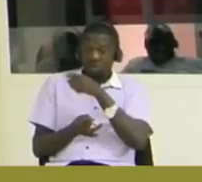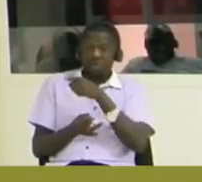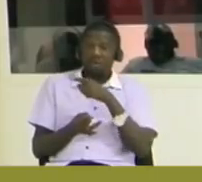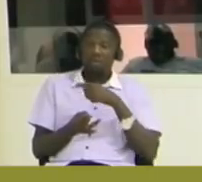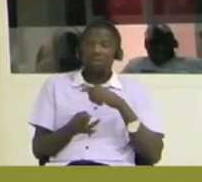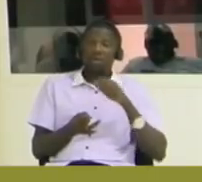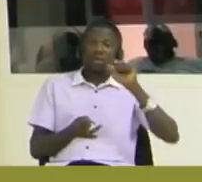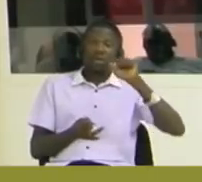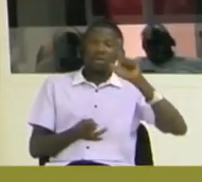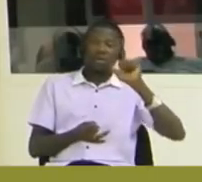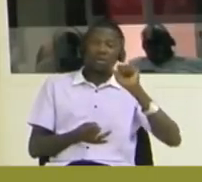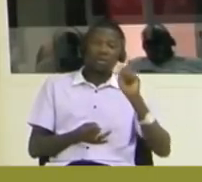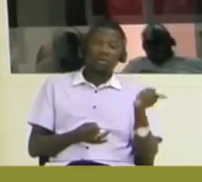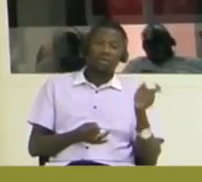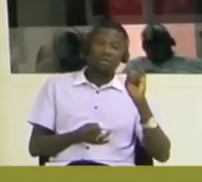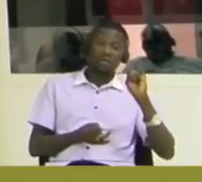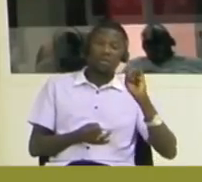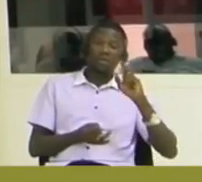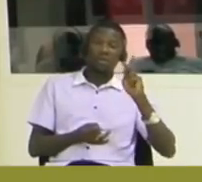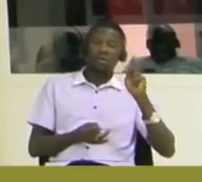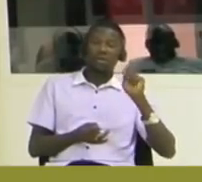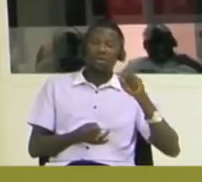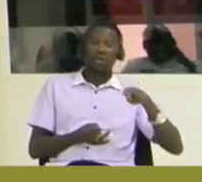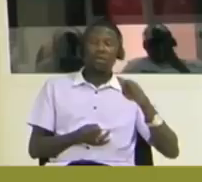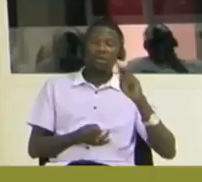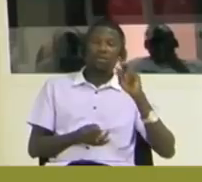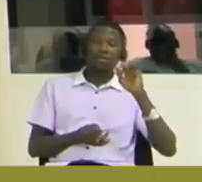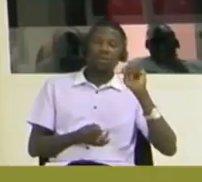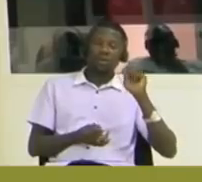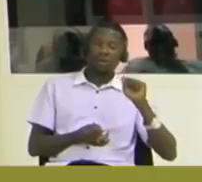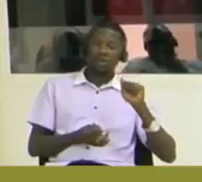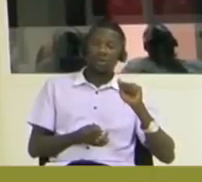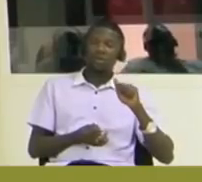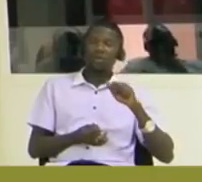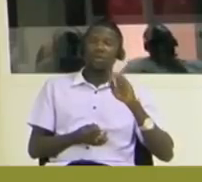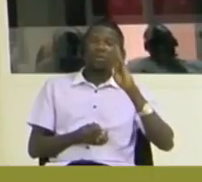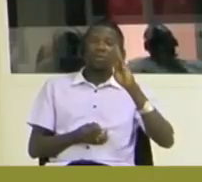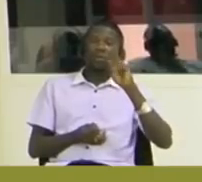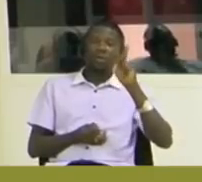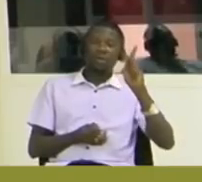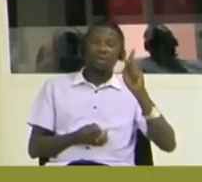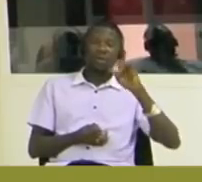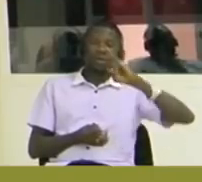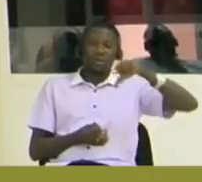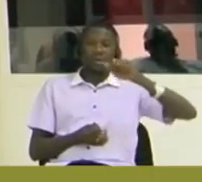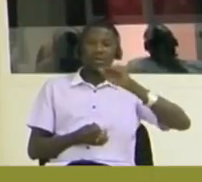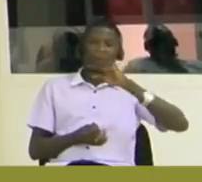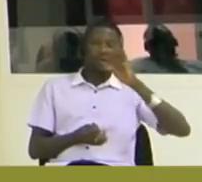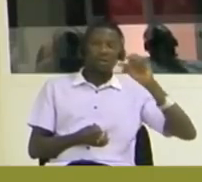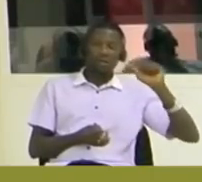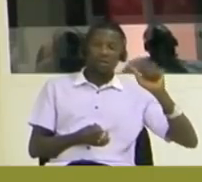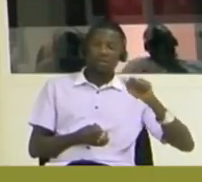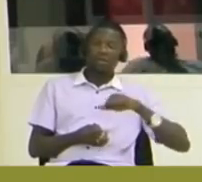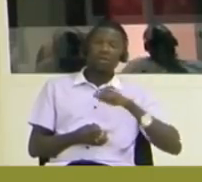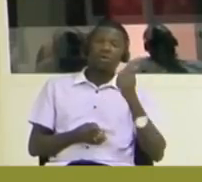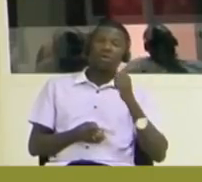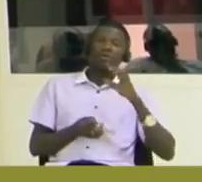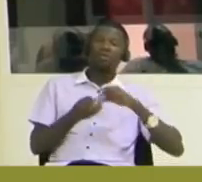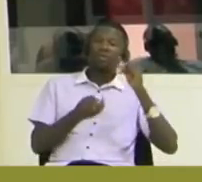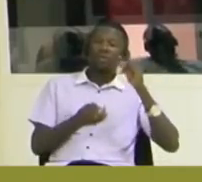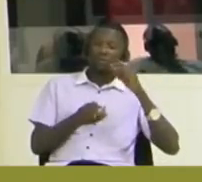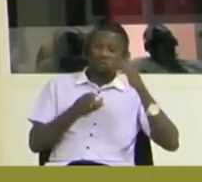Alhaji Kanyi, BK Jata, and a few other soldiers, you executed, you